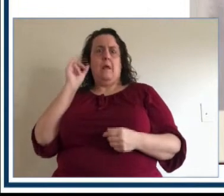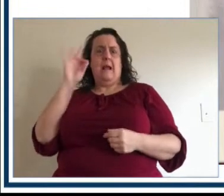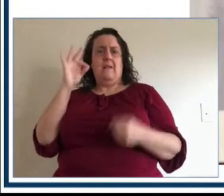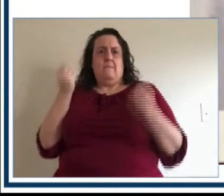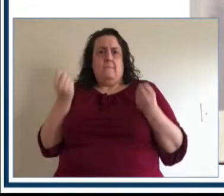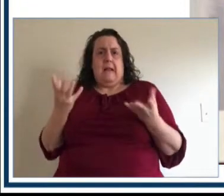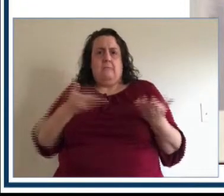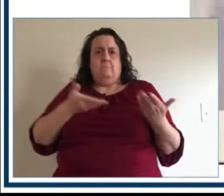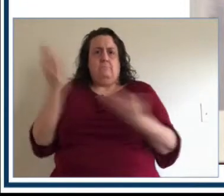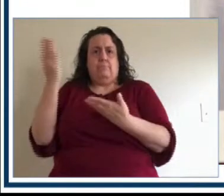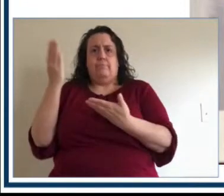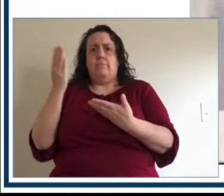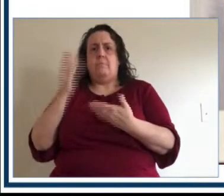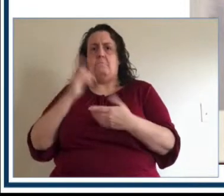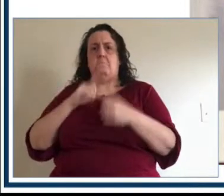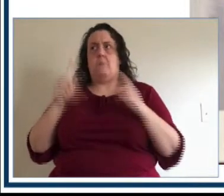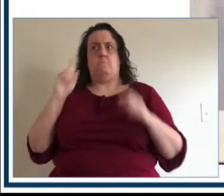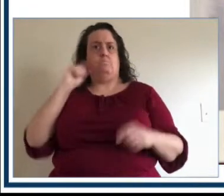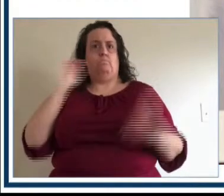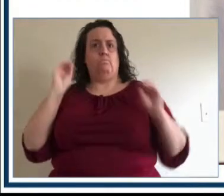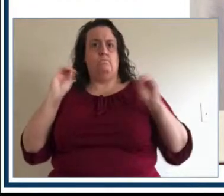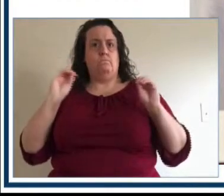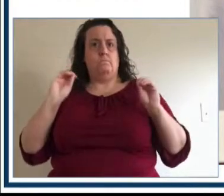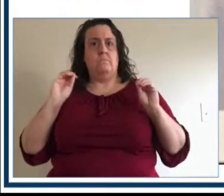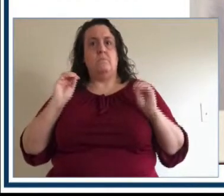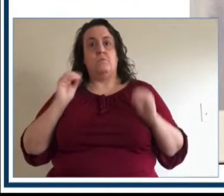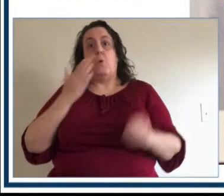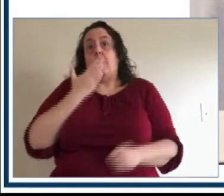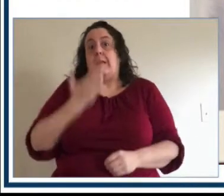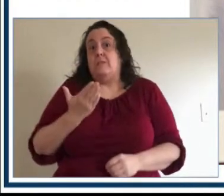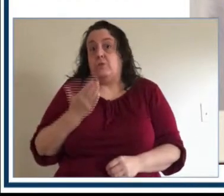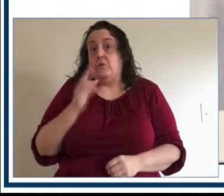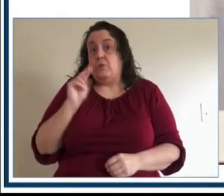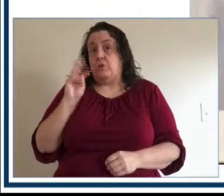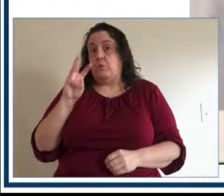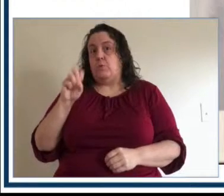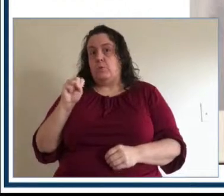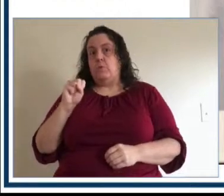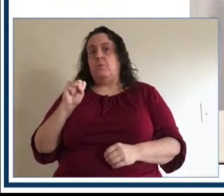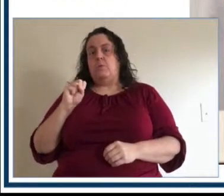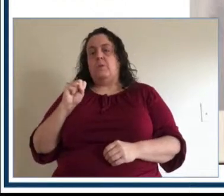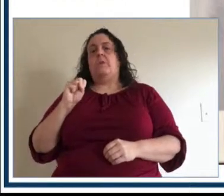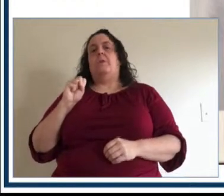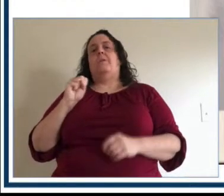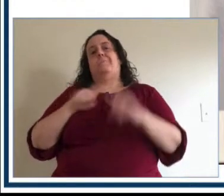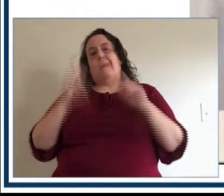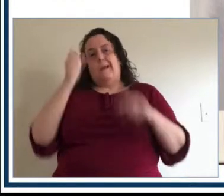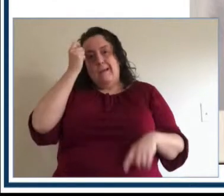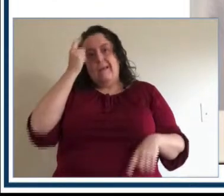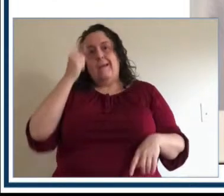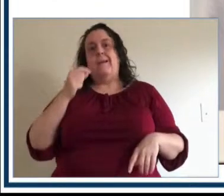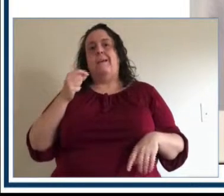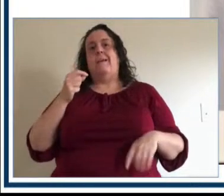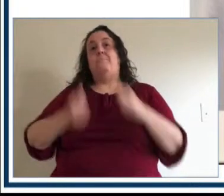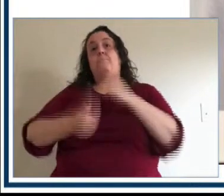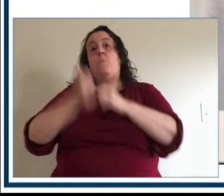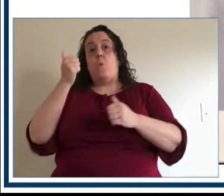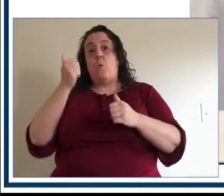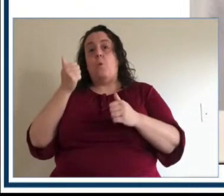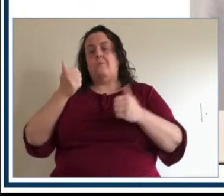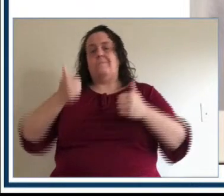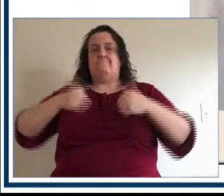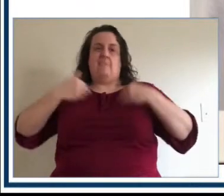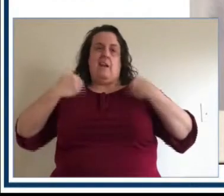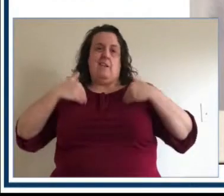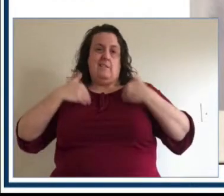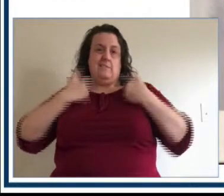is good news. But also we have to be mindful that so far the majority of cases have also been in younger people. So in